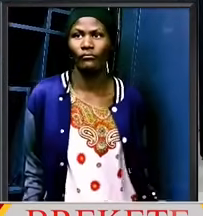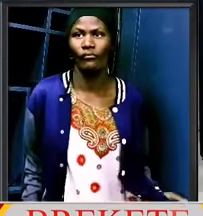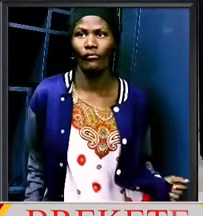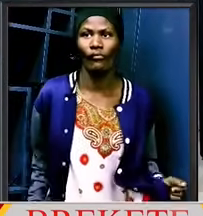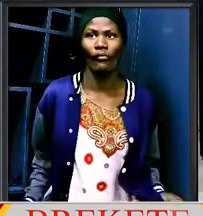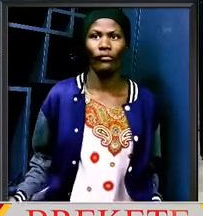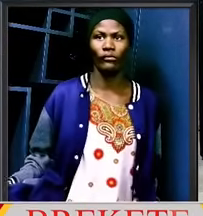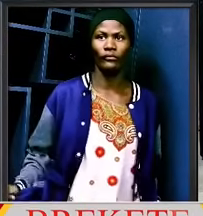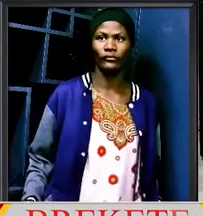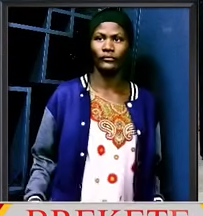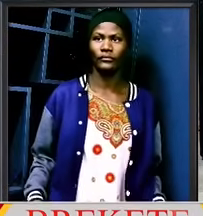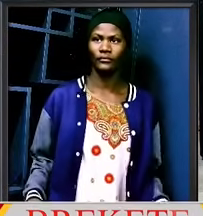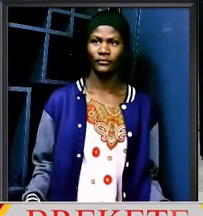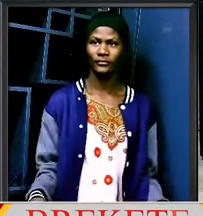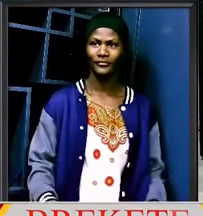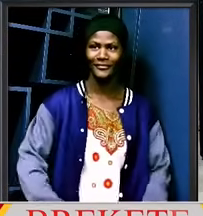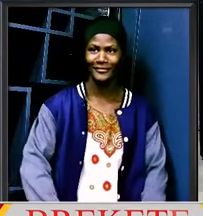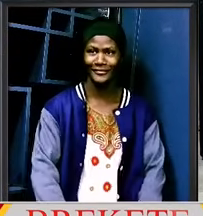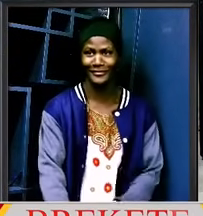State...